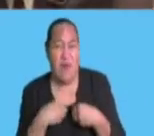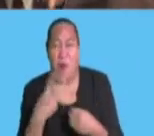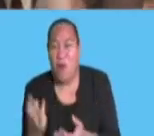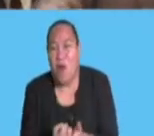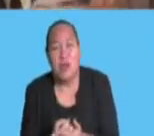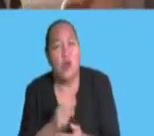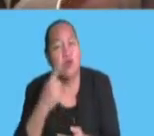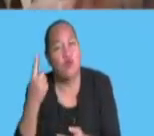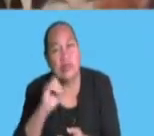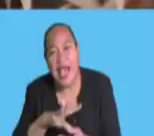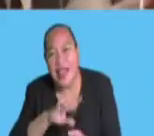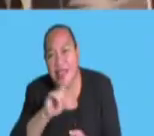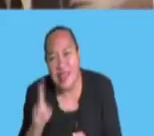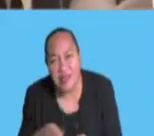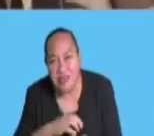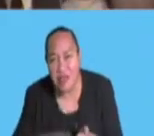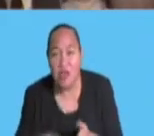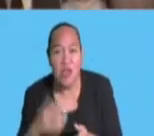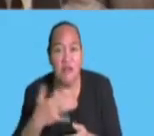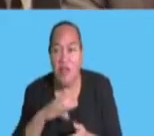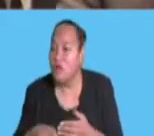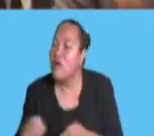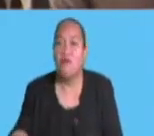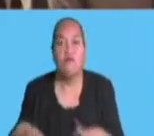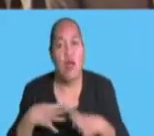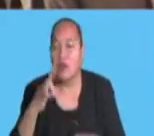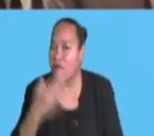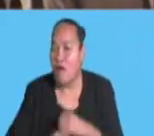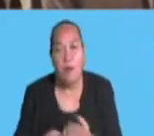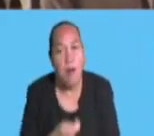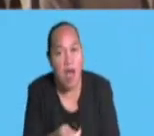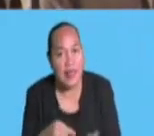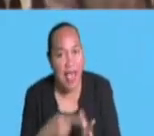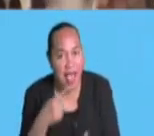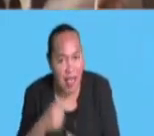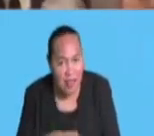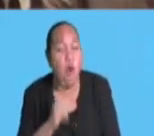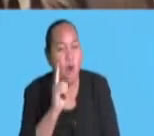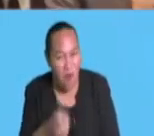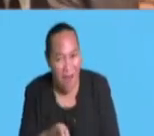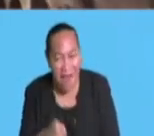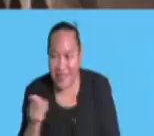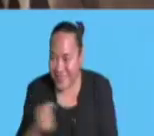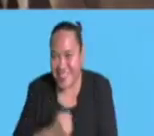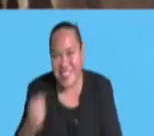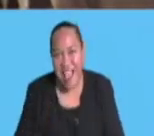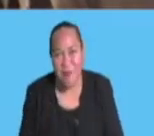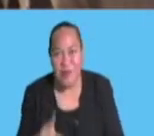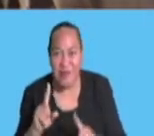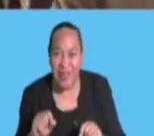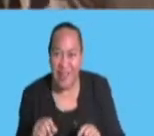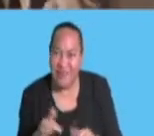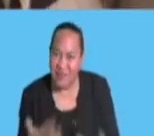or $25,000, she does not pay a cent of income tax. That is what this government has done for the people of this country. That is going to be our